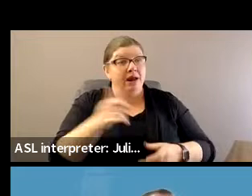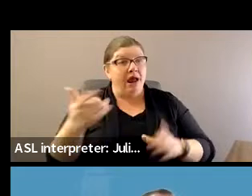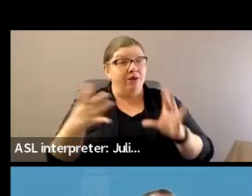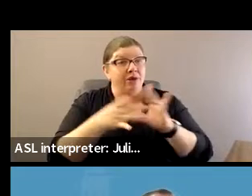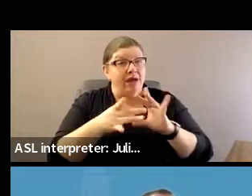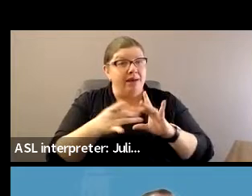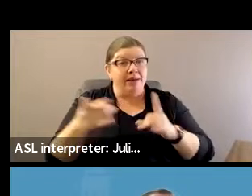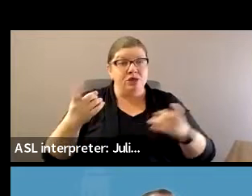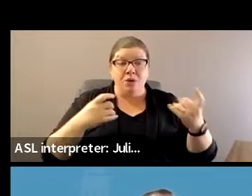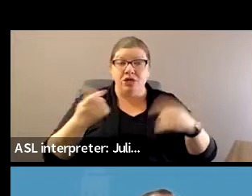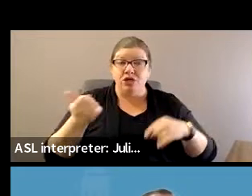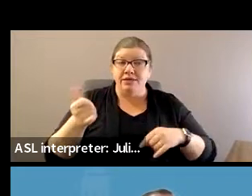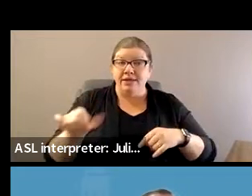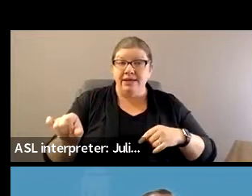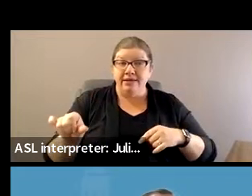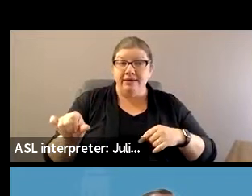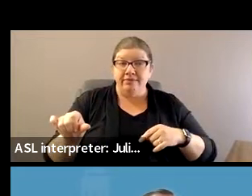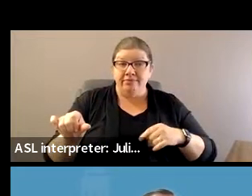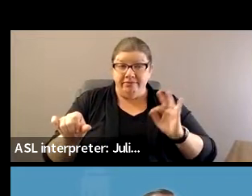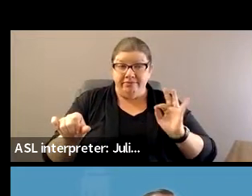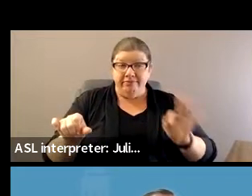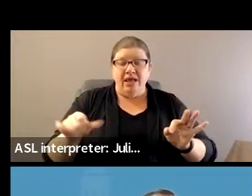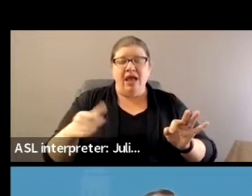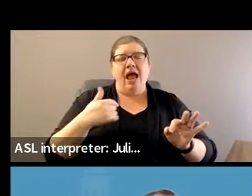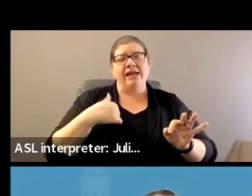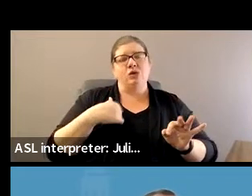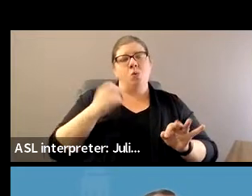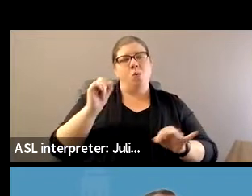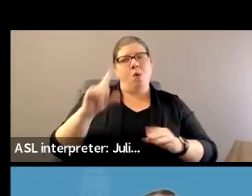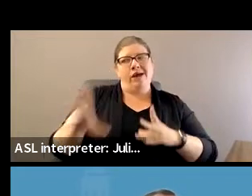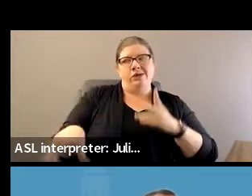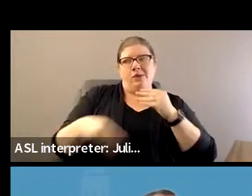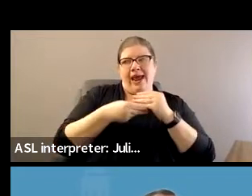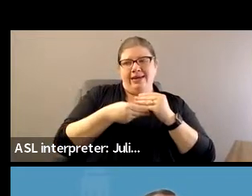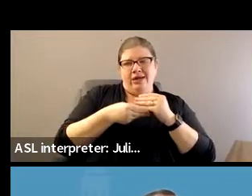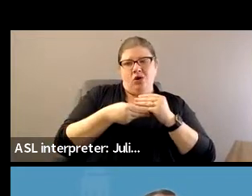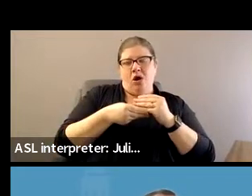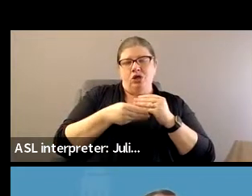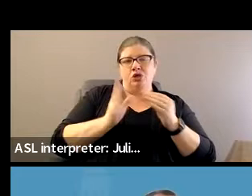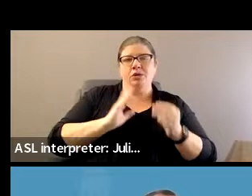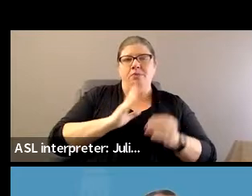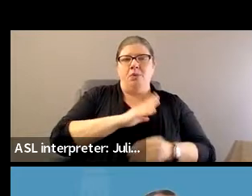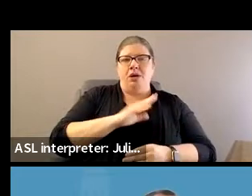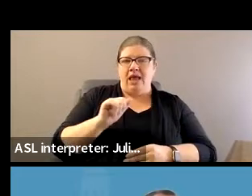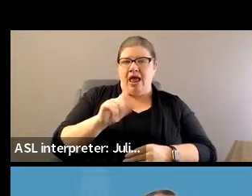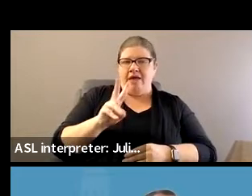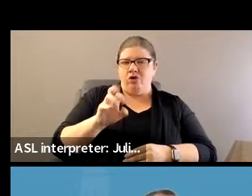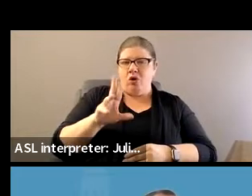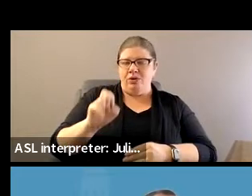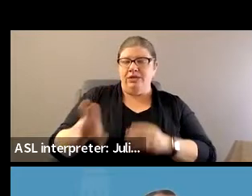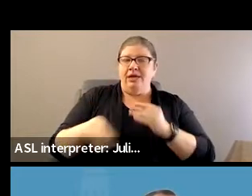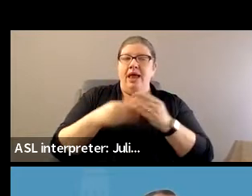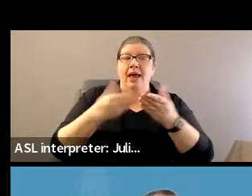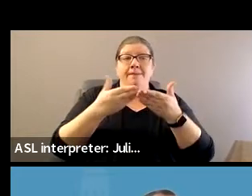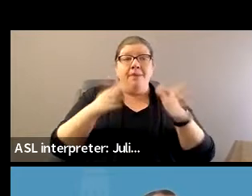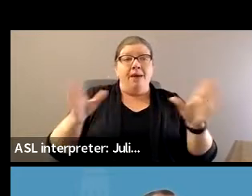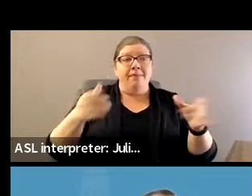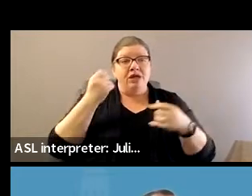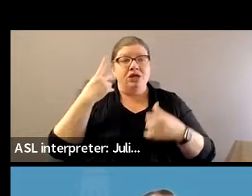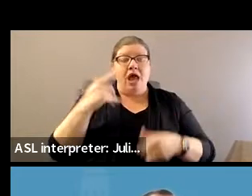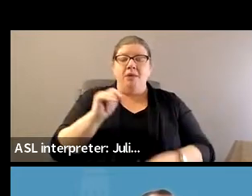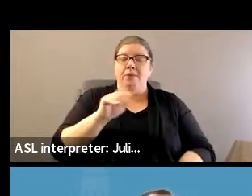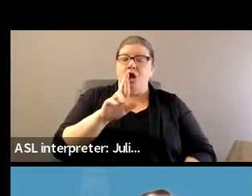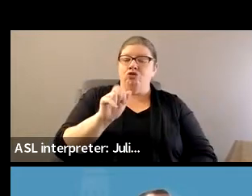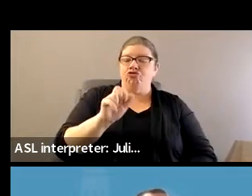comments and questions? Okay, I just have one, just adding on to Board Adams. I just want to make sure the public understands what TRAN